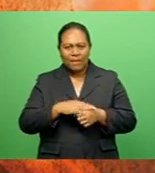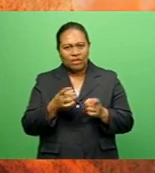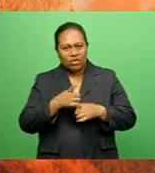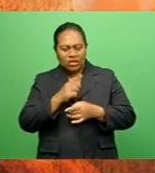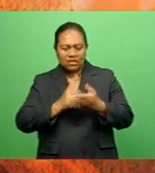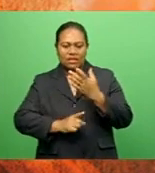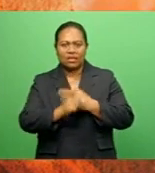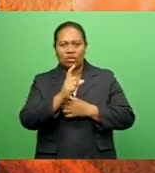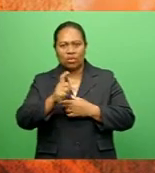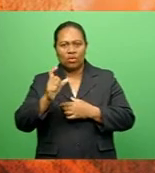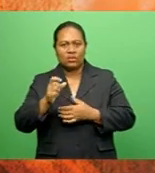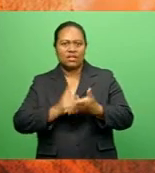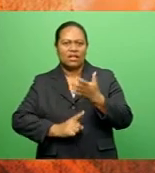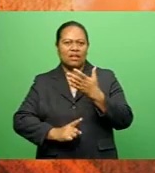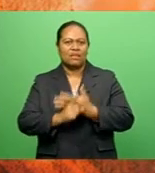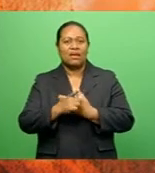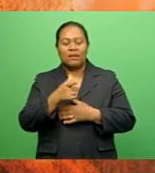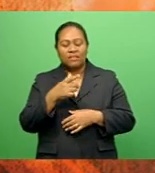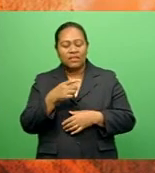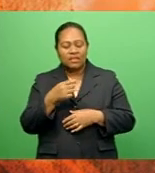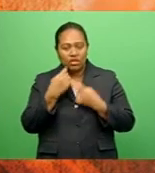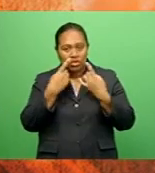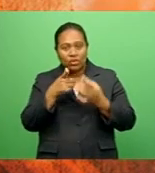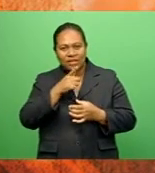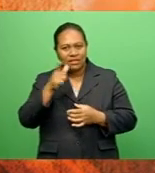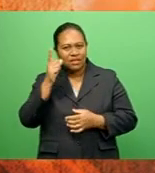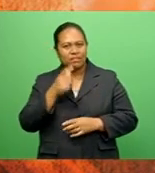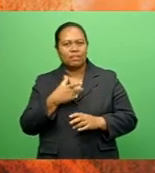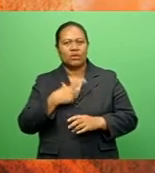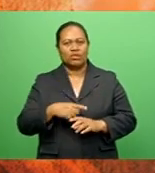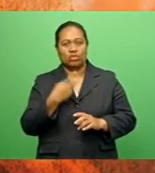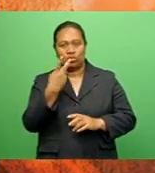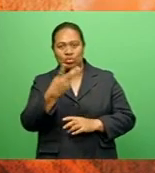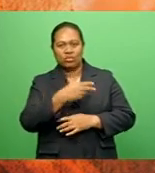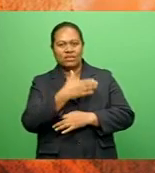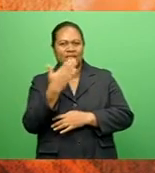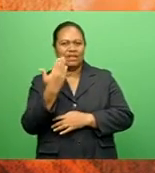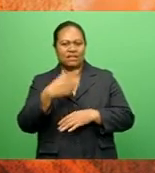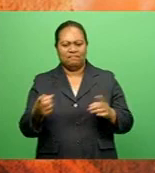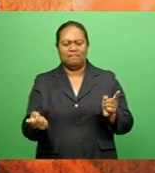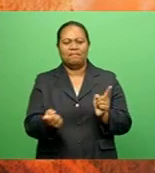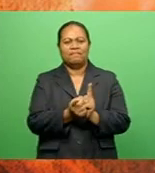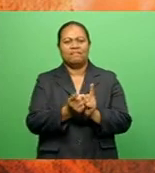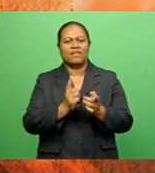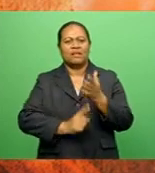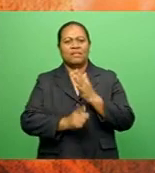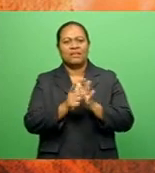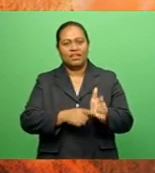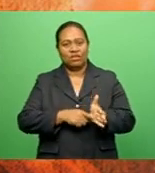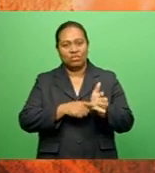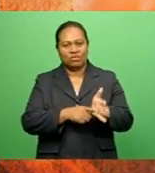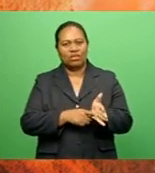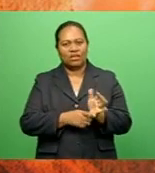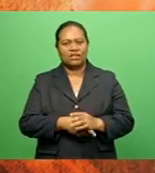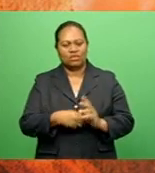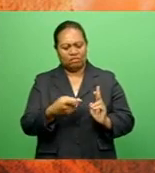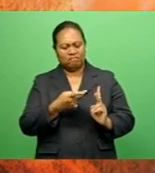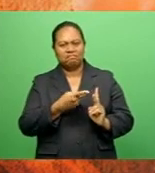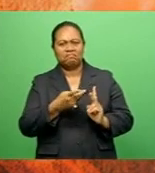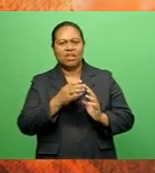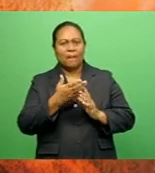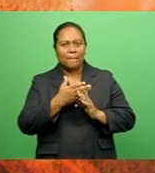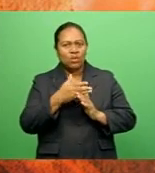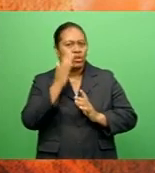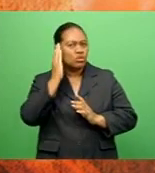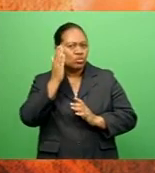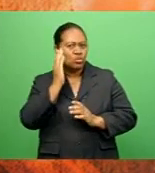athletes have done incredibly well from yesterday. With a two-day meet held at Churchill Park in Lautoka, competition between the schools were good